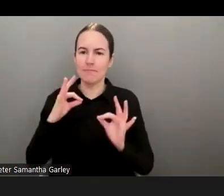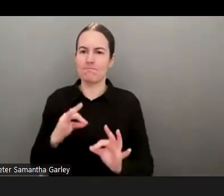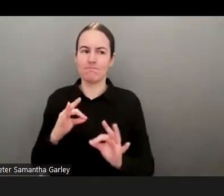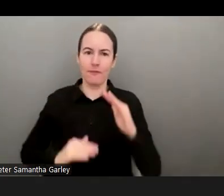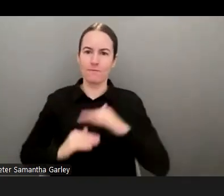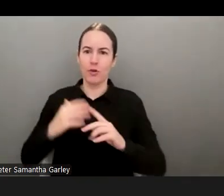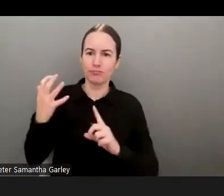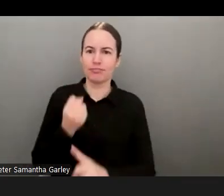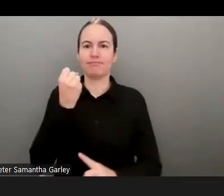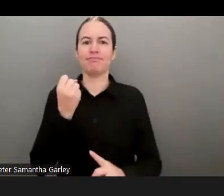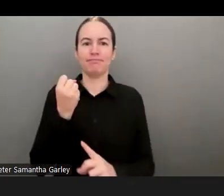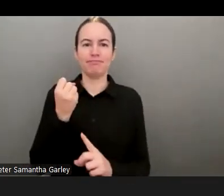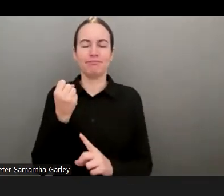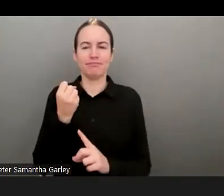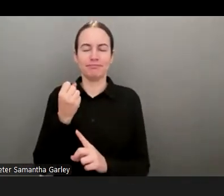in my microphone.